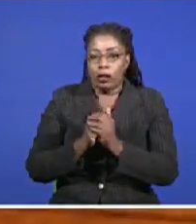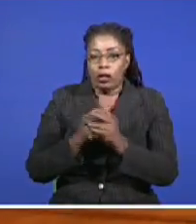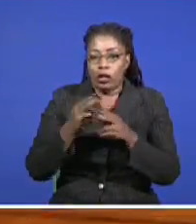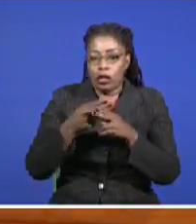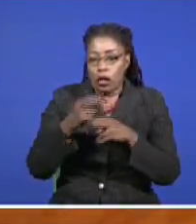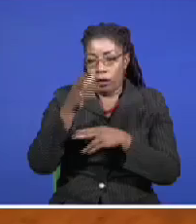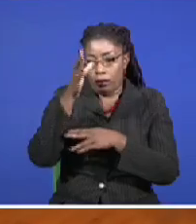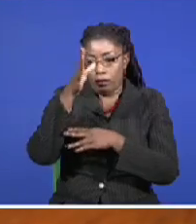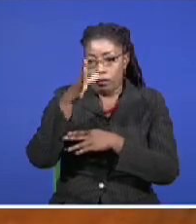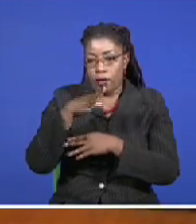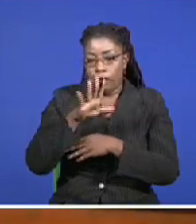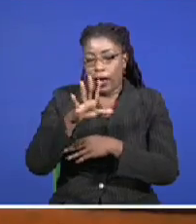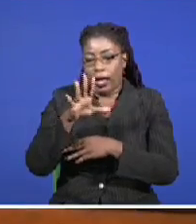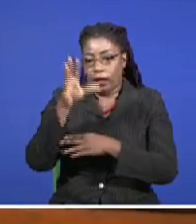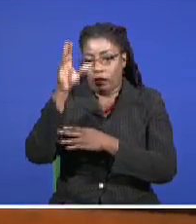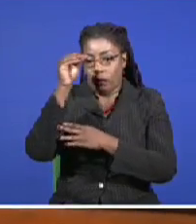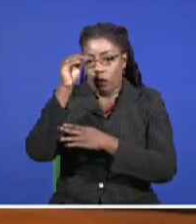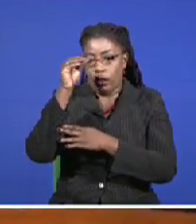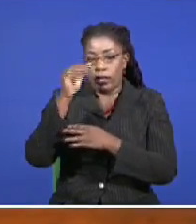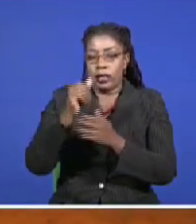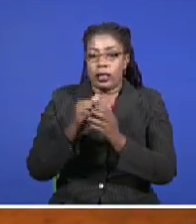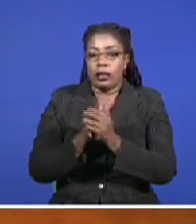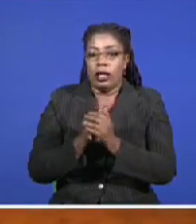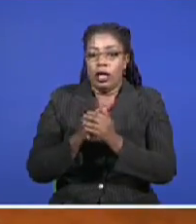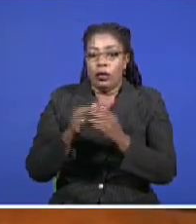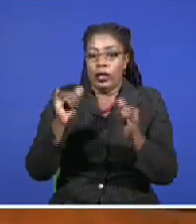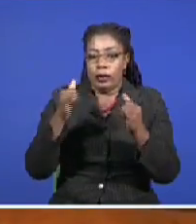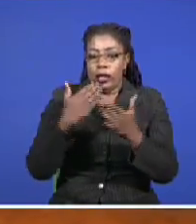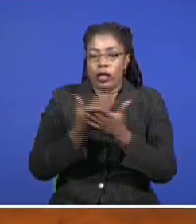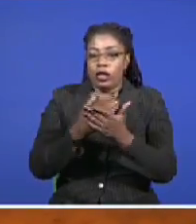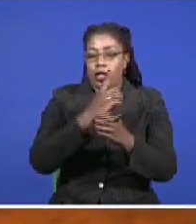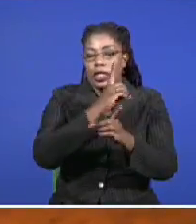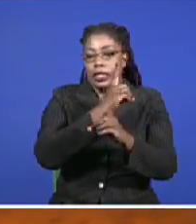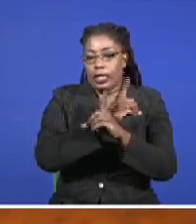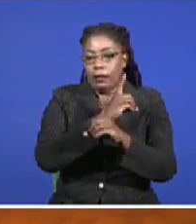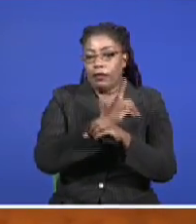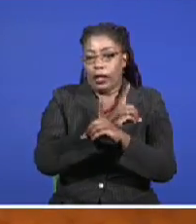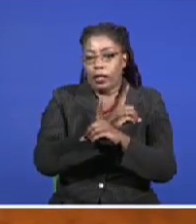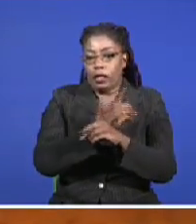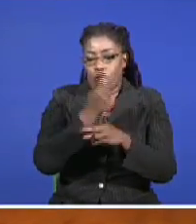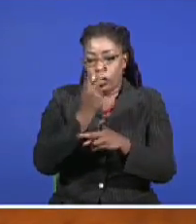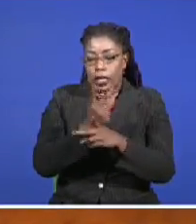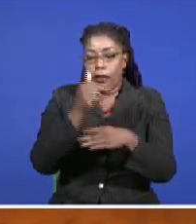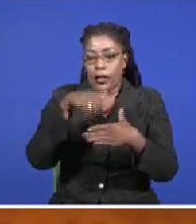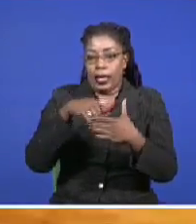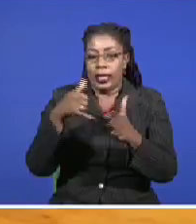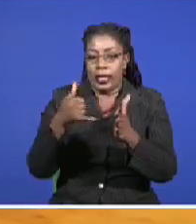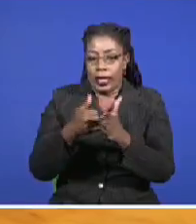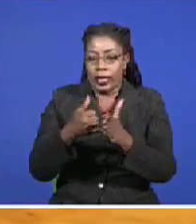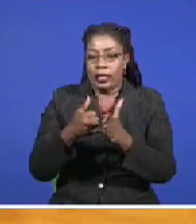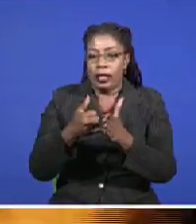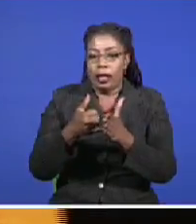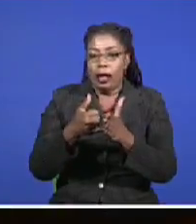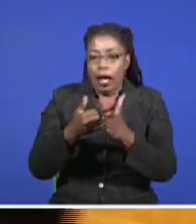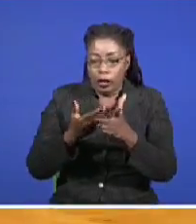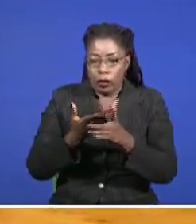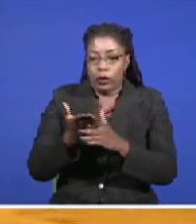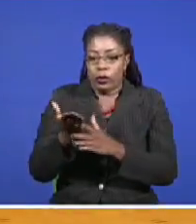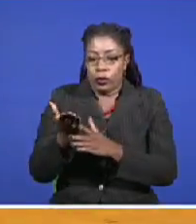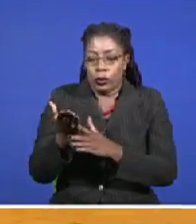troubles. We had to stay in the zone, keep our hands down, play good defense, rebound, and we know we would have been able to keep in it. And we was able to pull through. We kept our